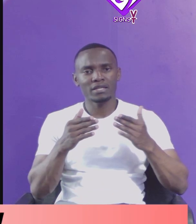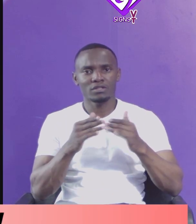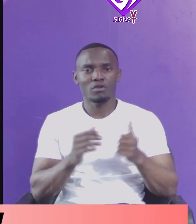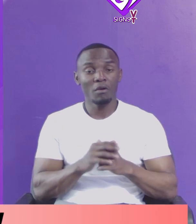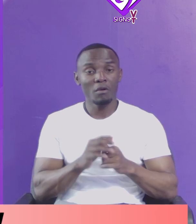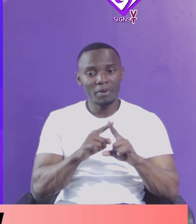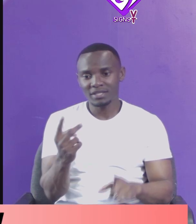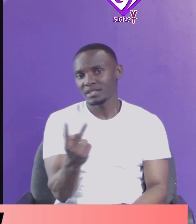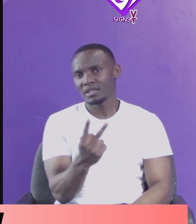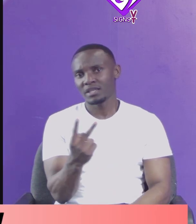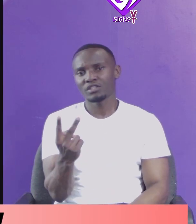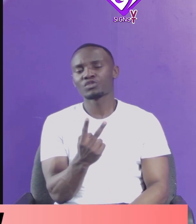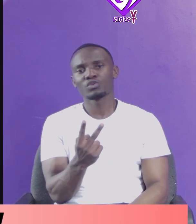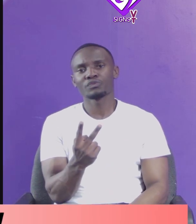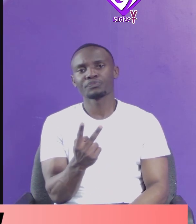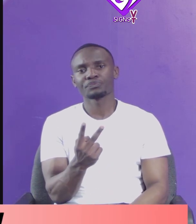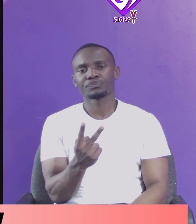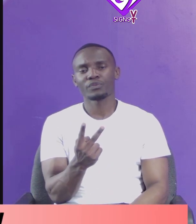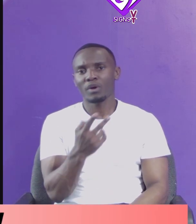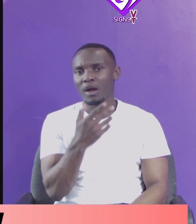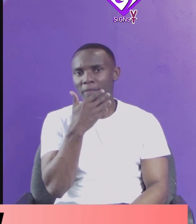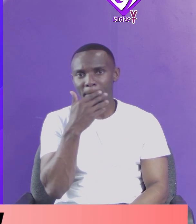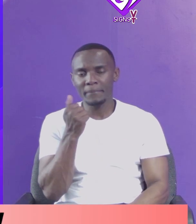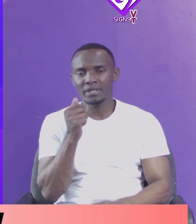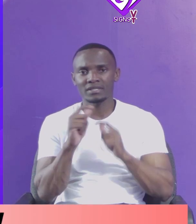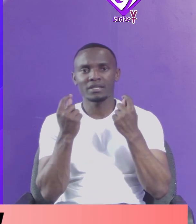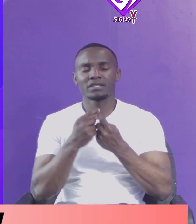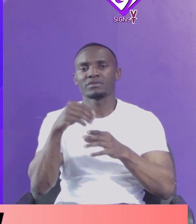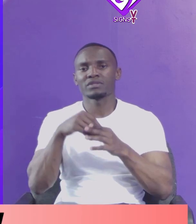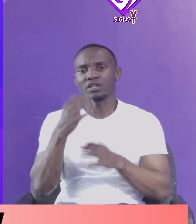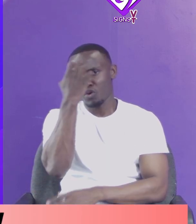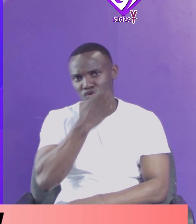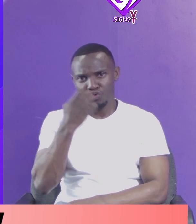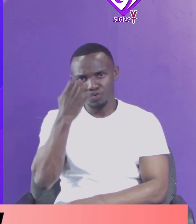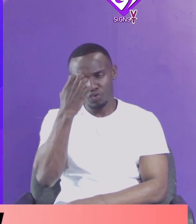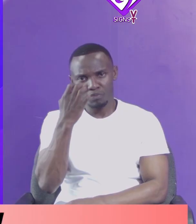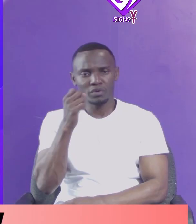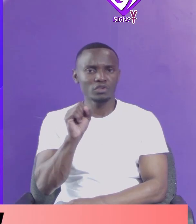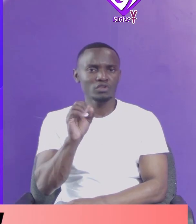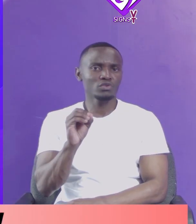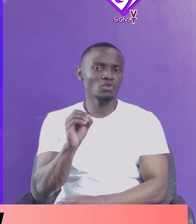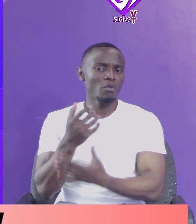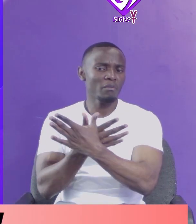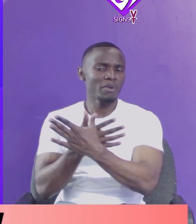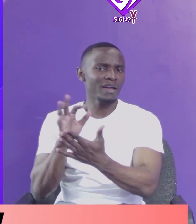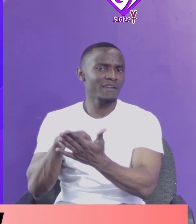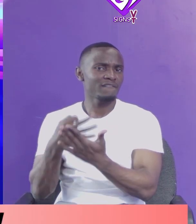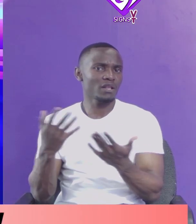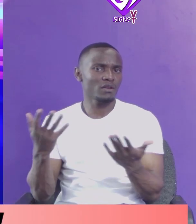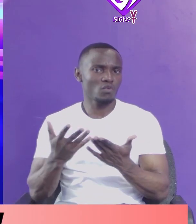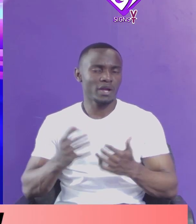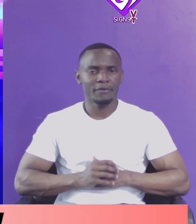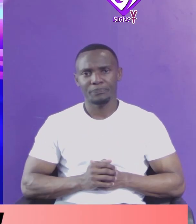two sides in coming into this game, the two best sides in Europe, what went wrong for company? Yeah, I kind of feel